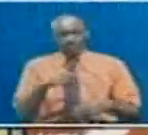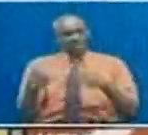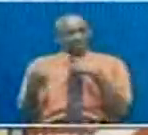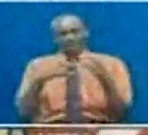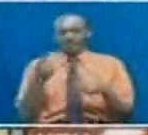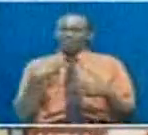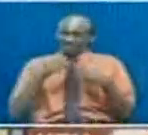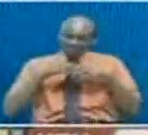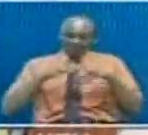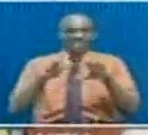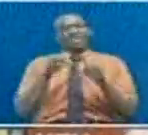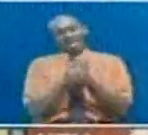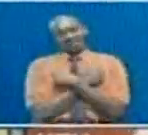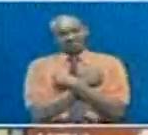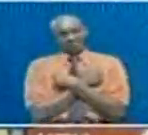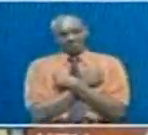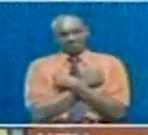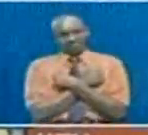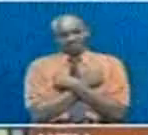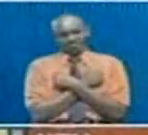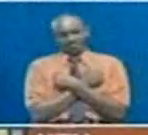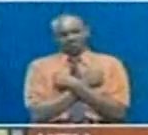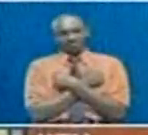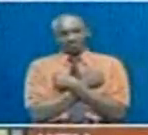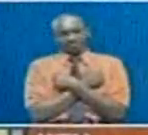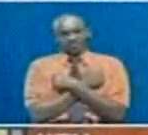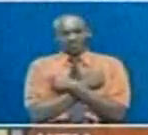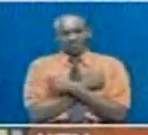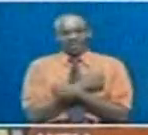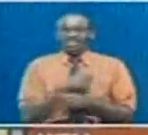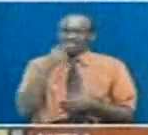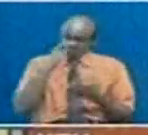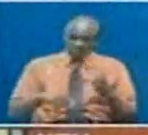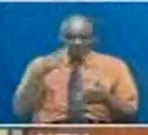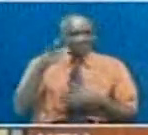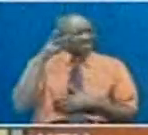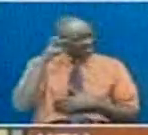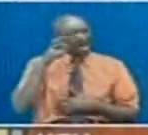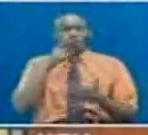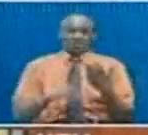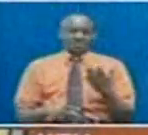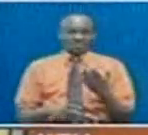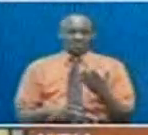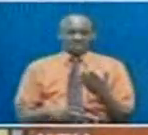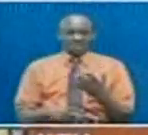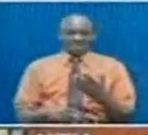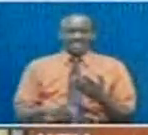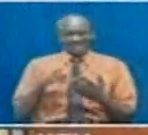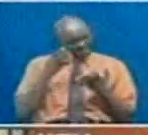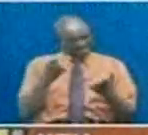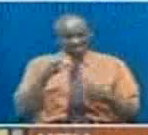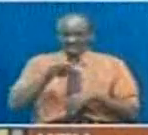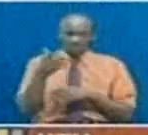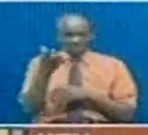upendo. The issue of tenderness, let it be heard and let it be understood. The way the things